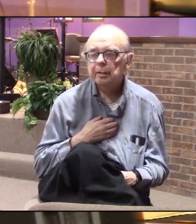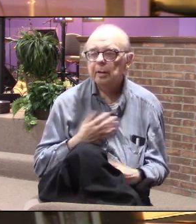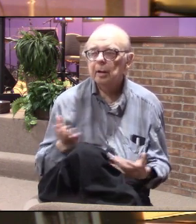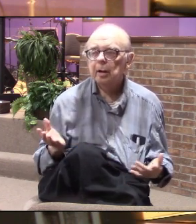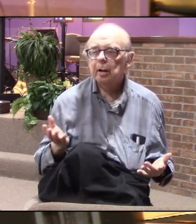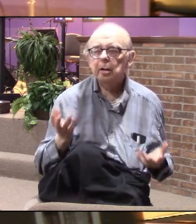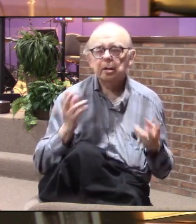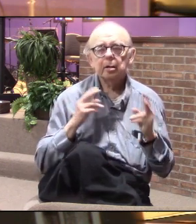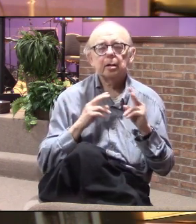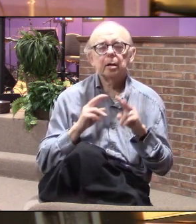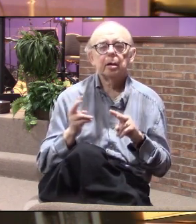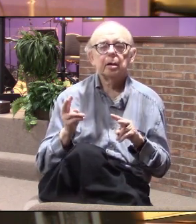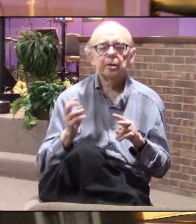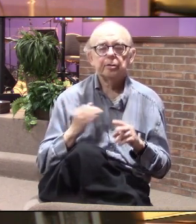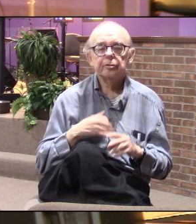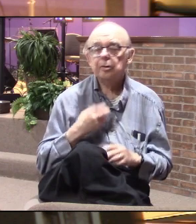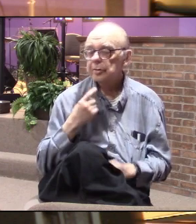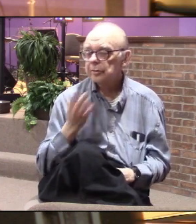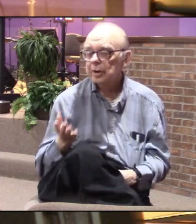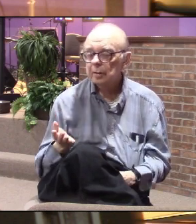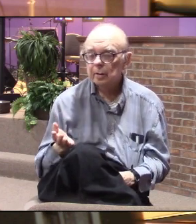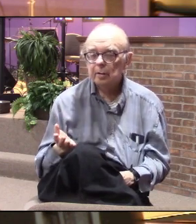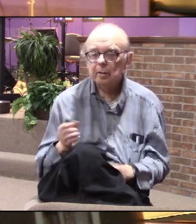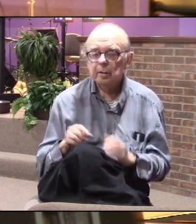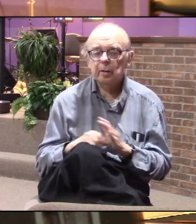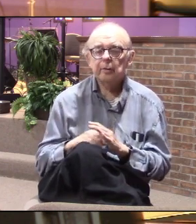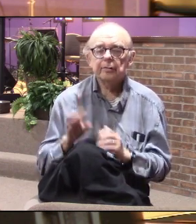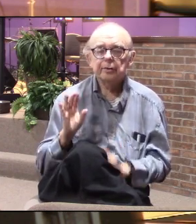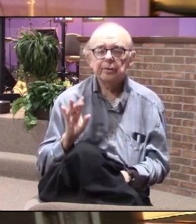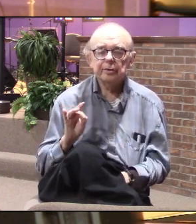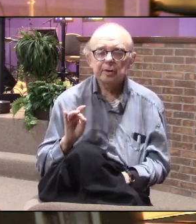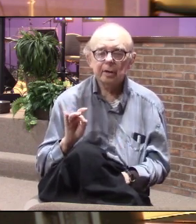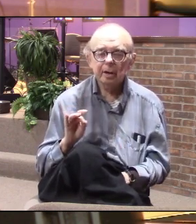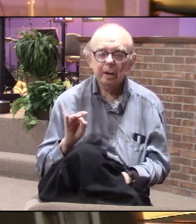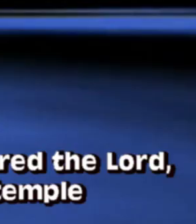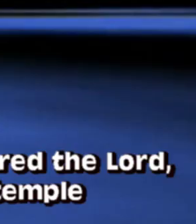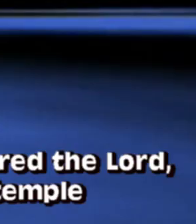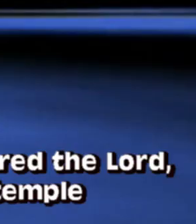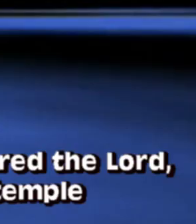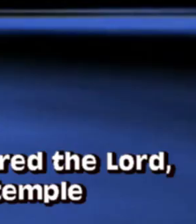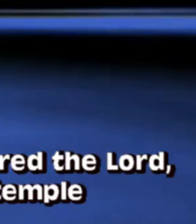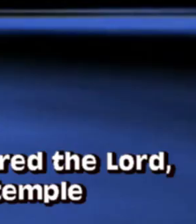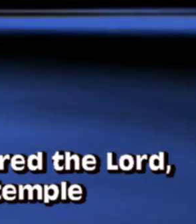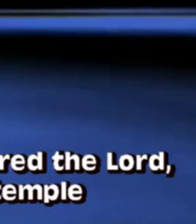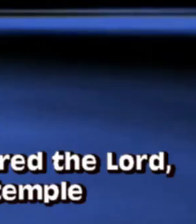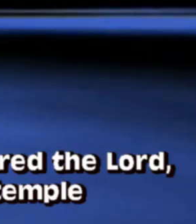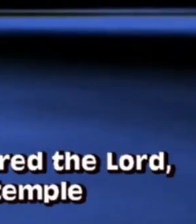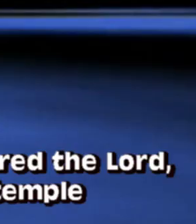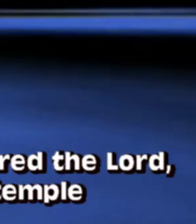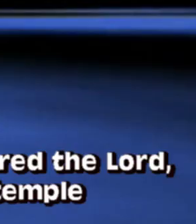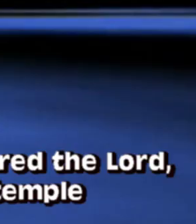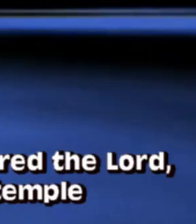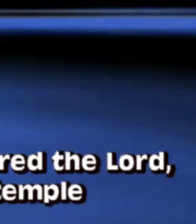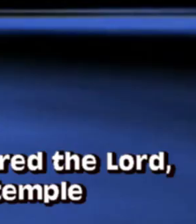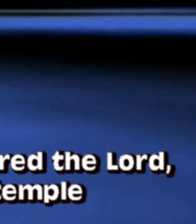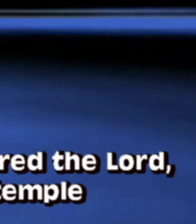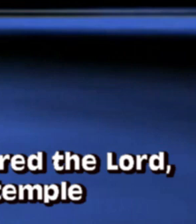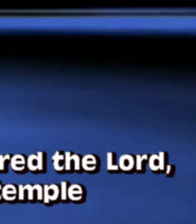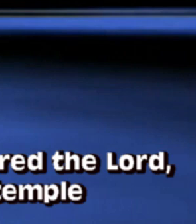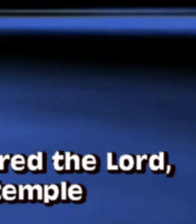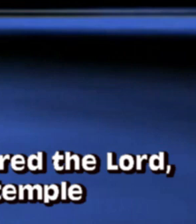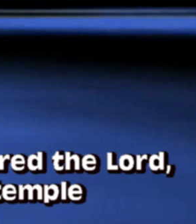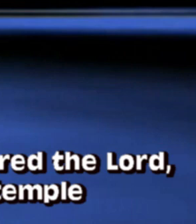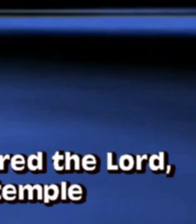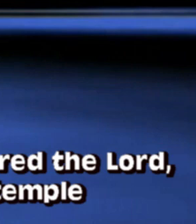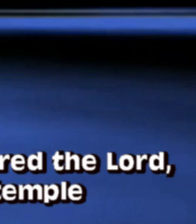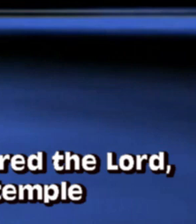Look at what Jonah said in verse number 7. When I had lost all hope, I turned